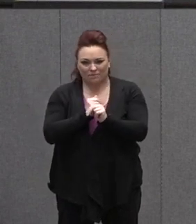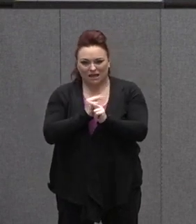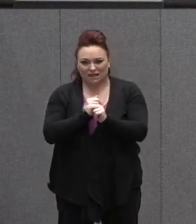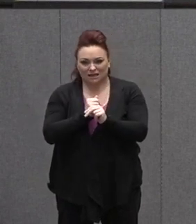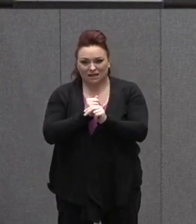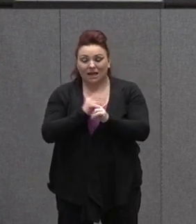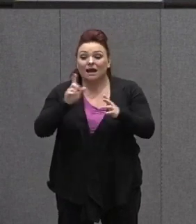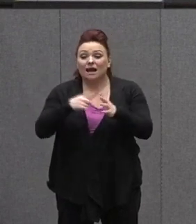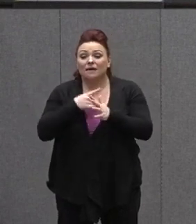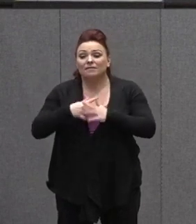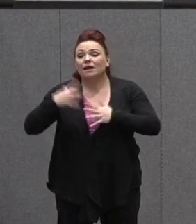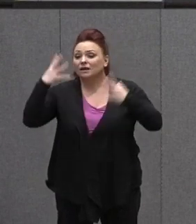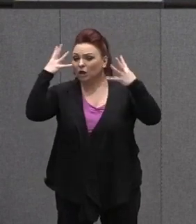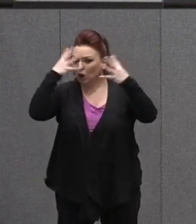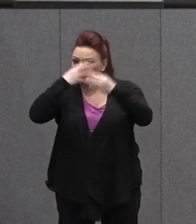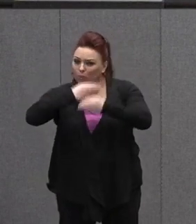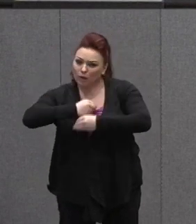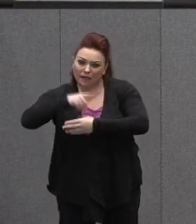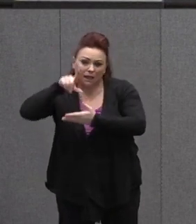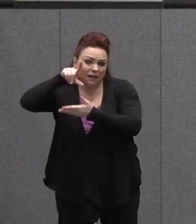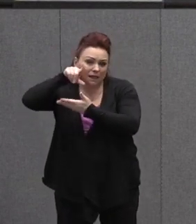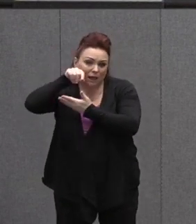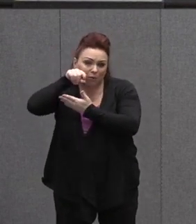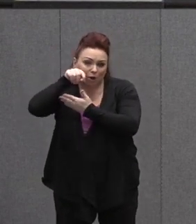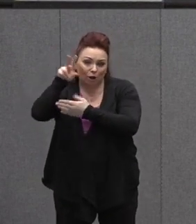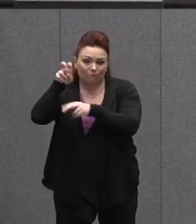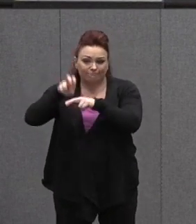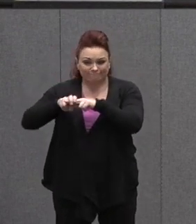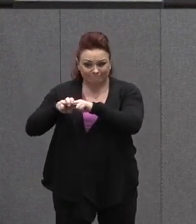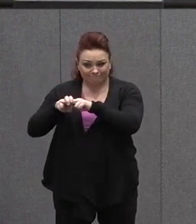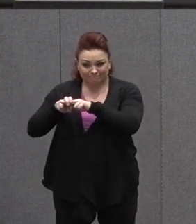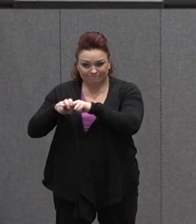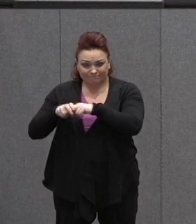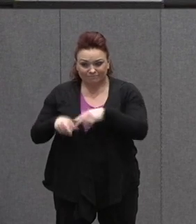followed by a pretty parakeet.